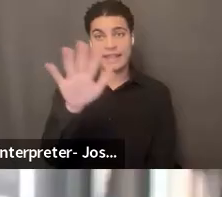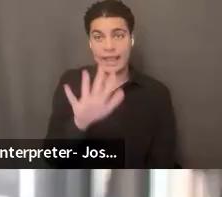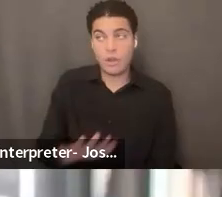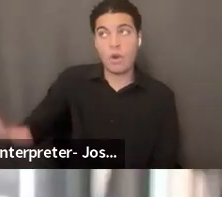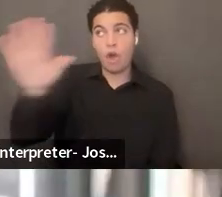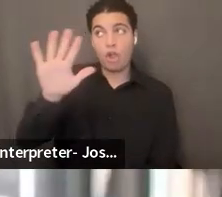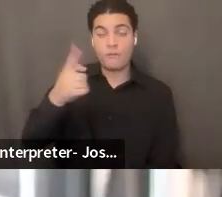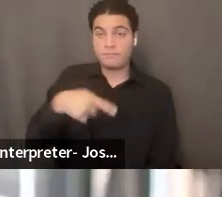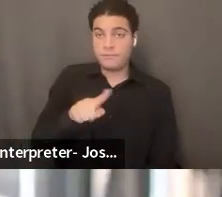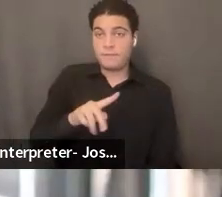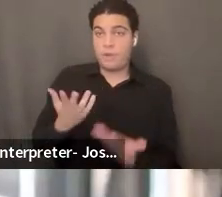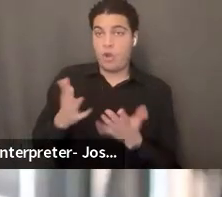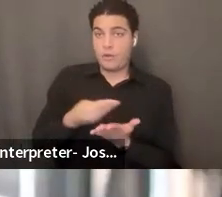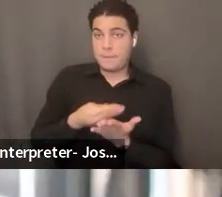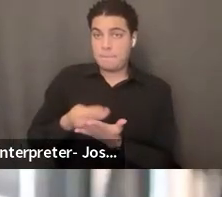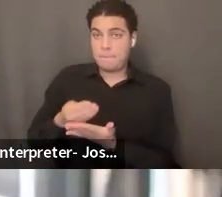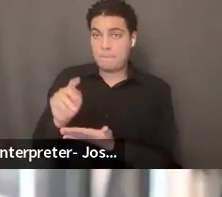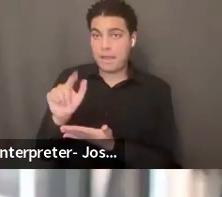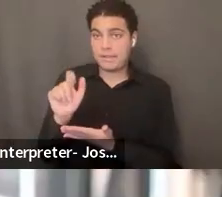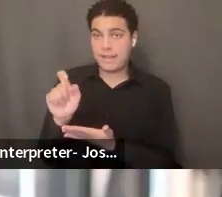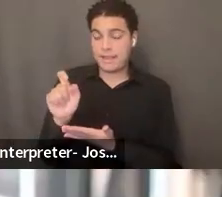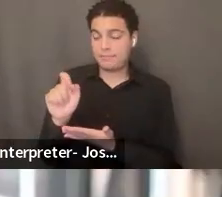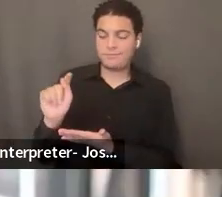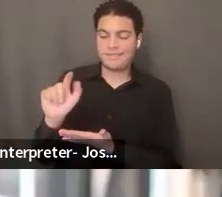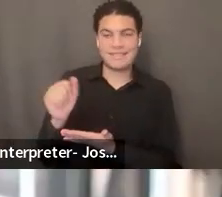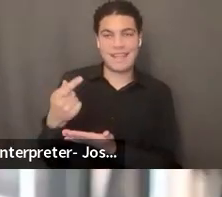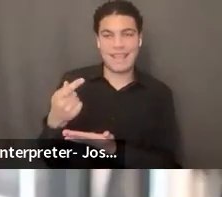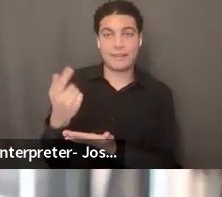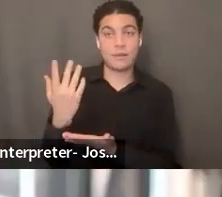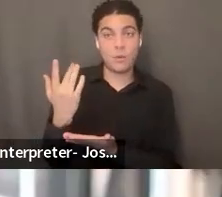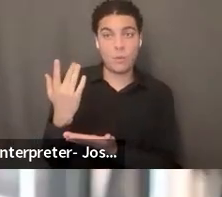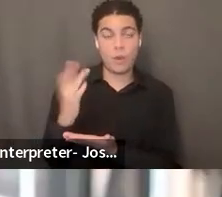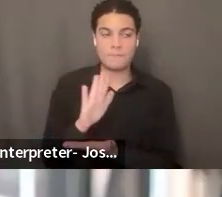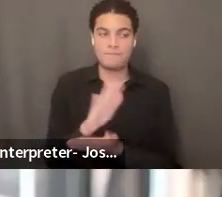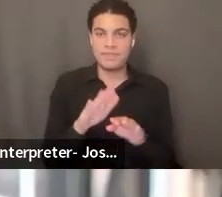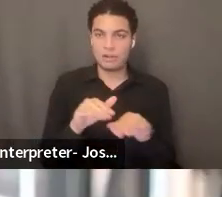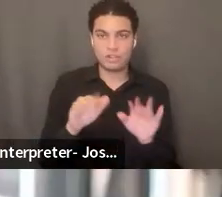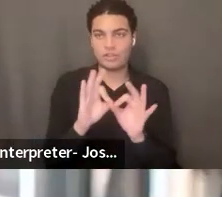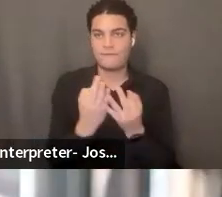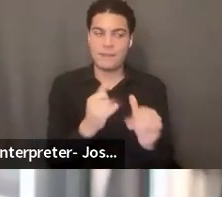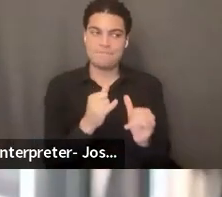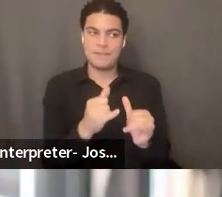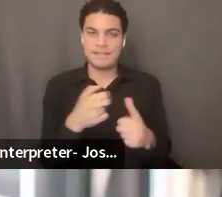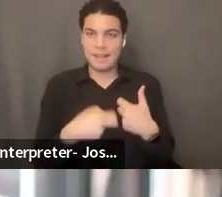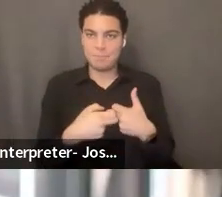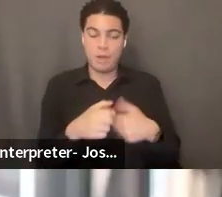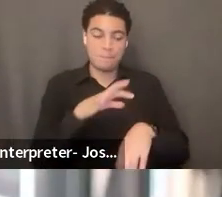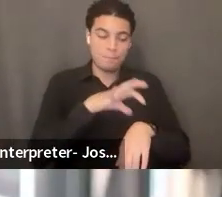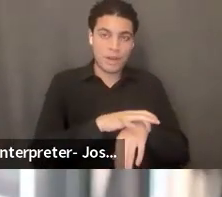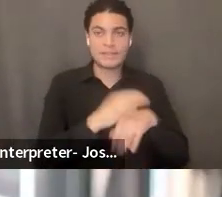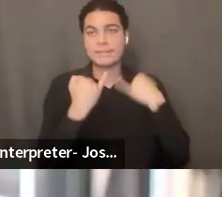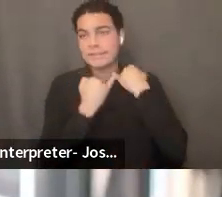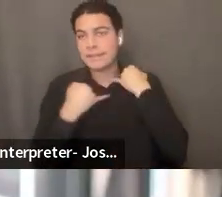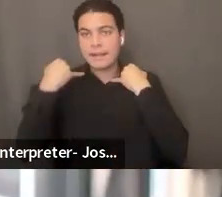the tag because their children and family members couldn't use a bracelet, necklace, a device. The one thing